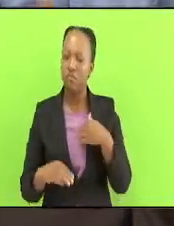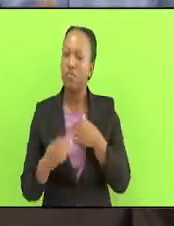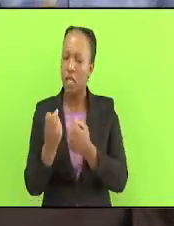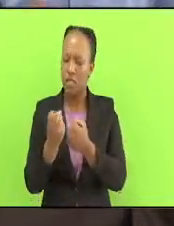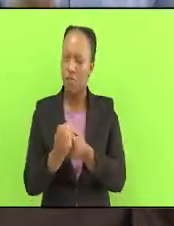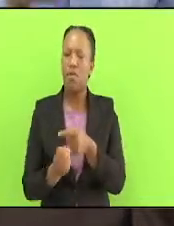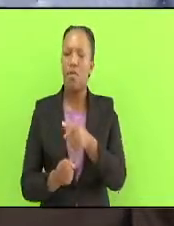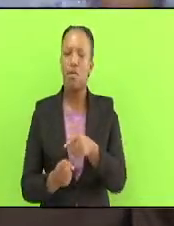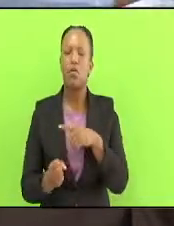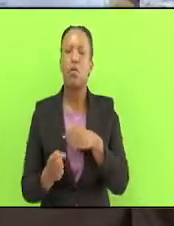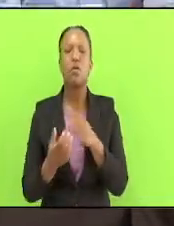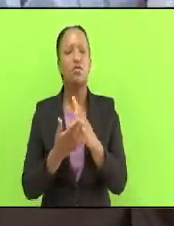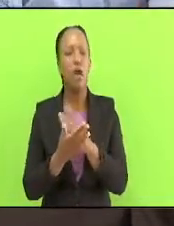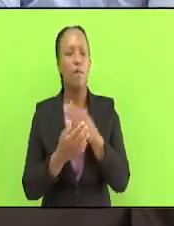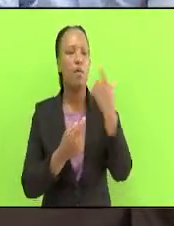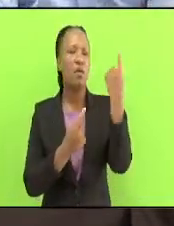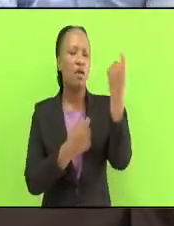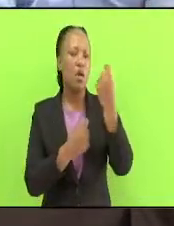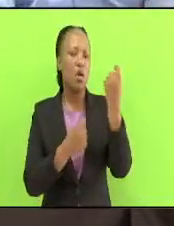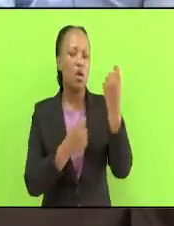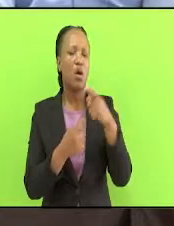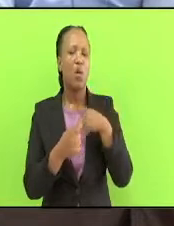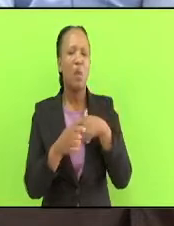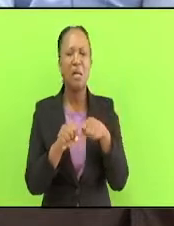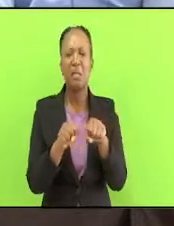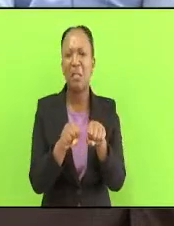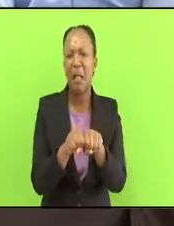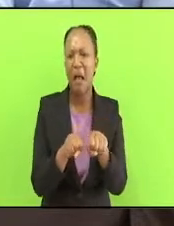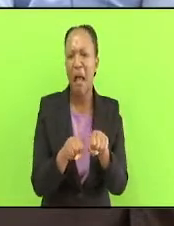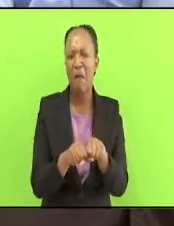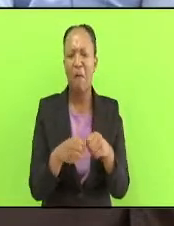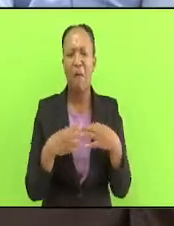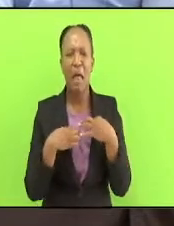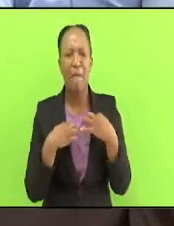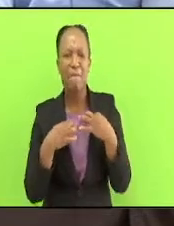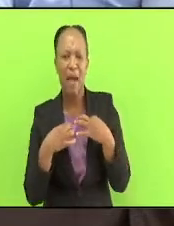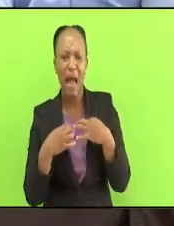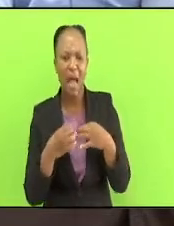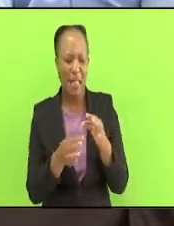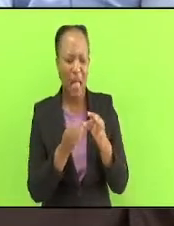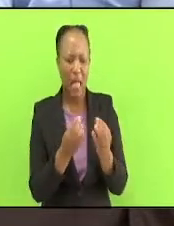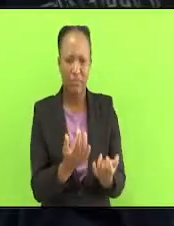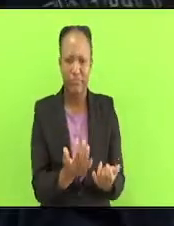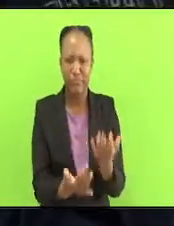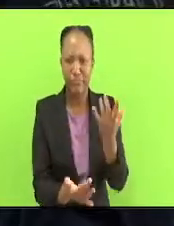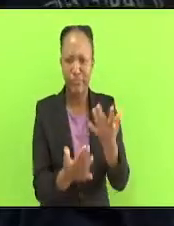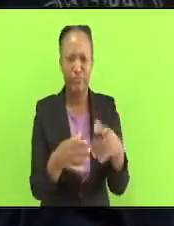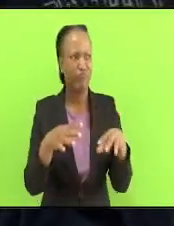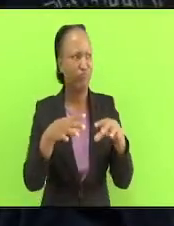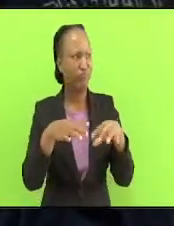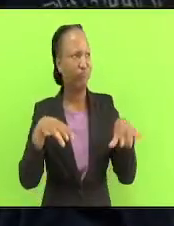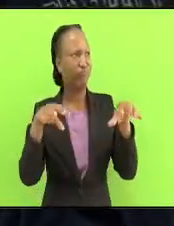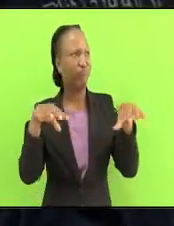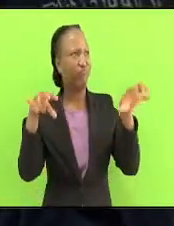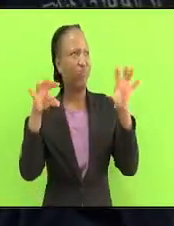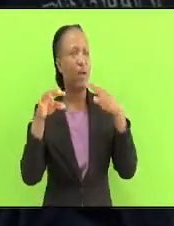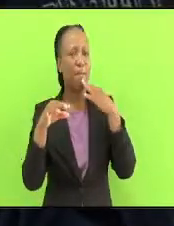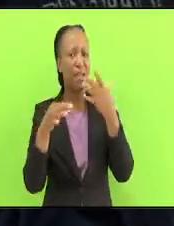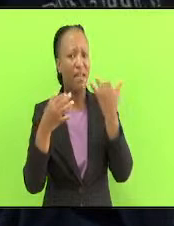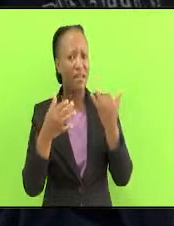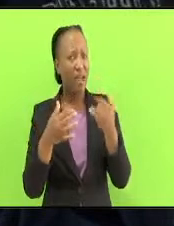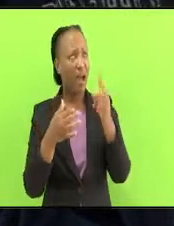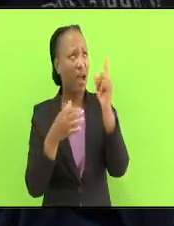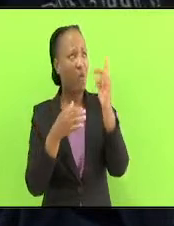ko magaeng re ntse re fisa ditlhako diaparo re se aware gore seo re se dirang re kgotlhela loapi. So this thing